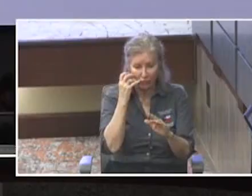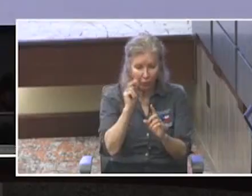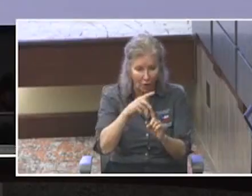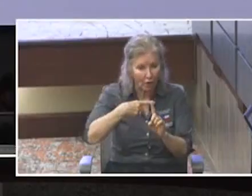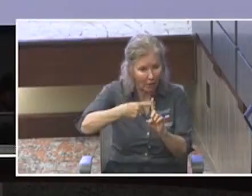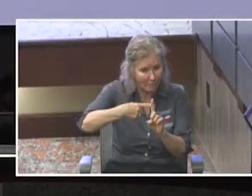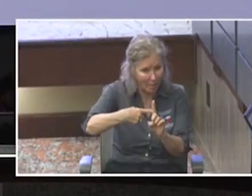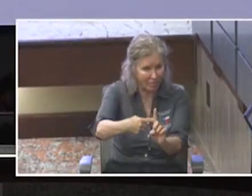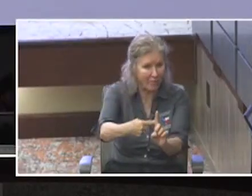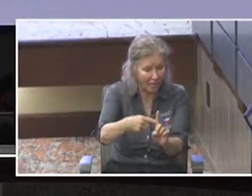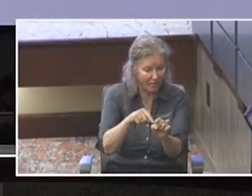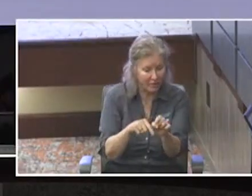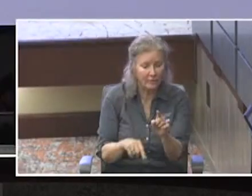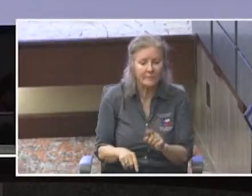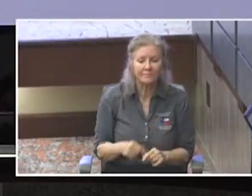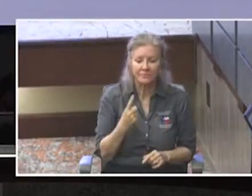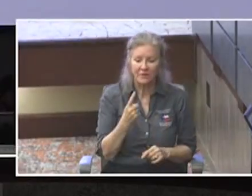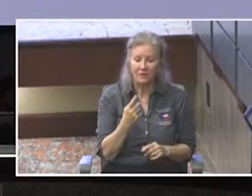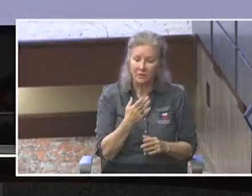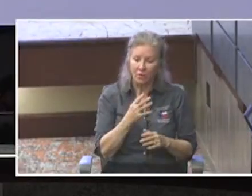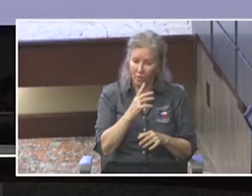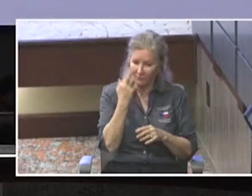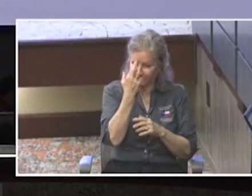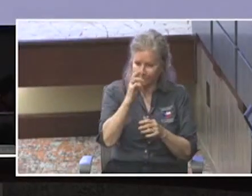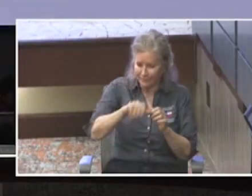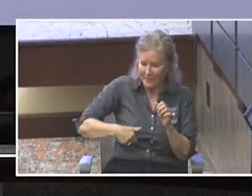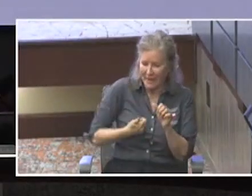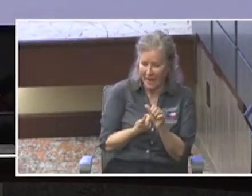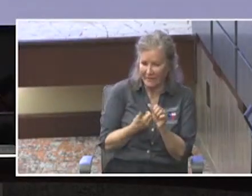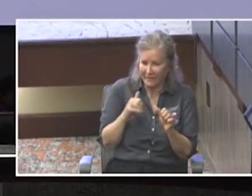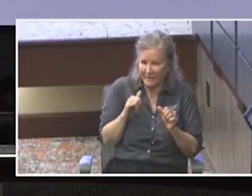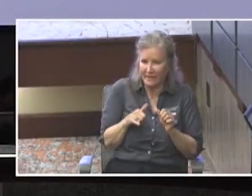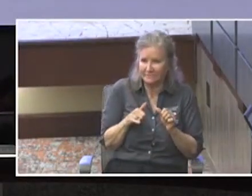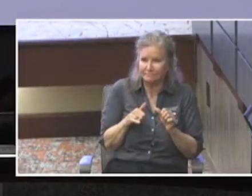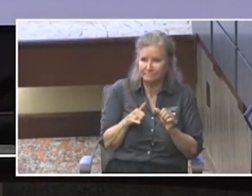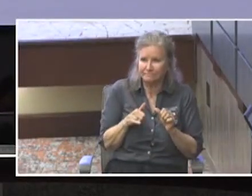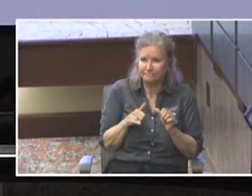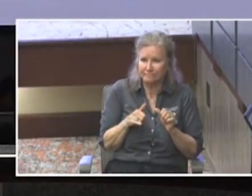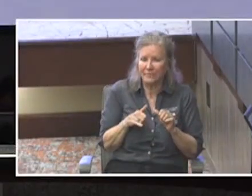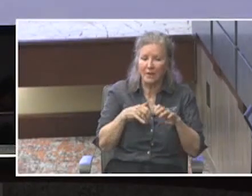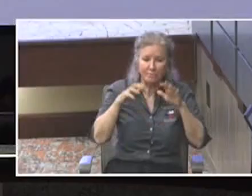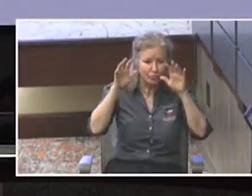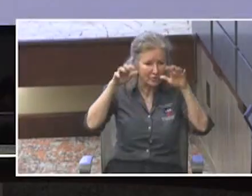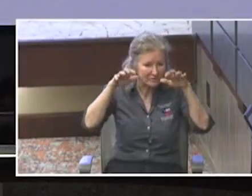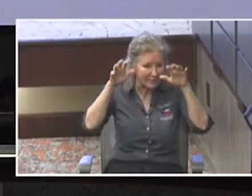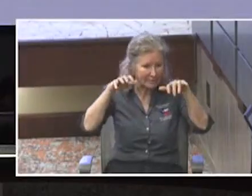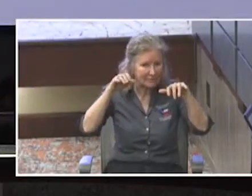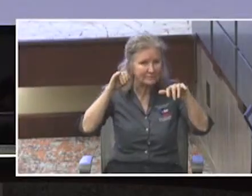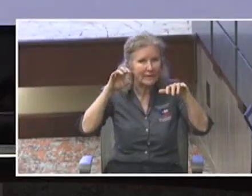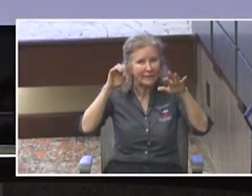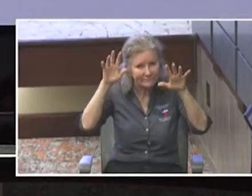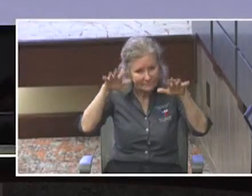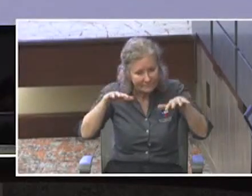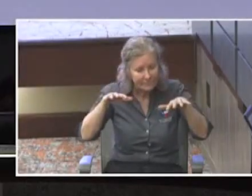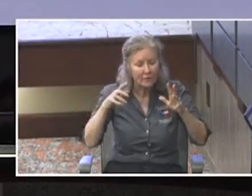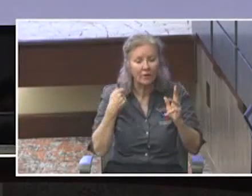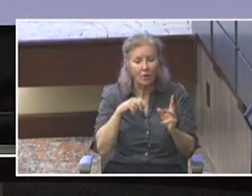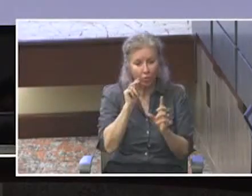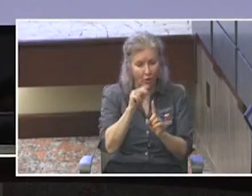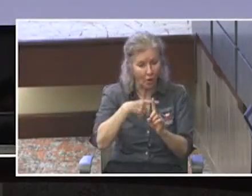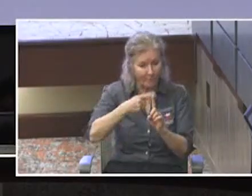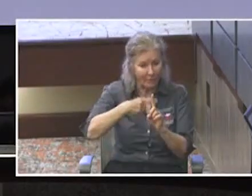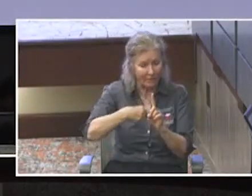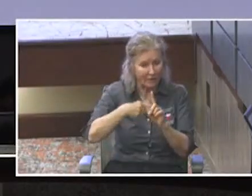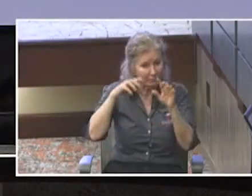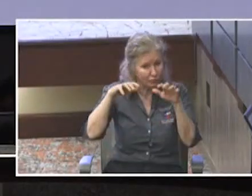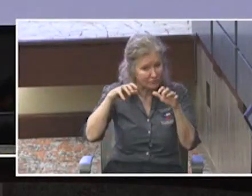basis. I think one of the drivers behind that is precipitation. So when you look at the monthly precipitation